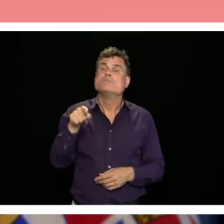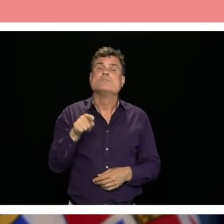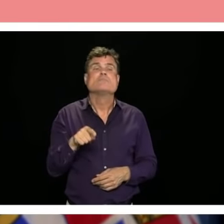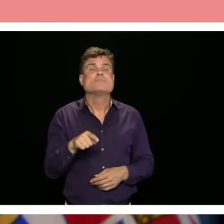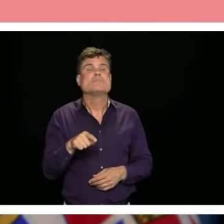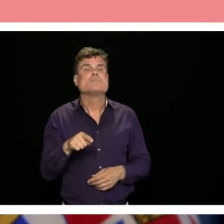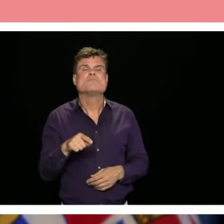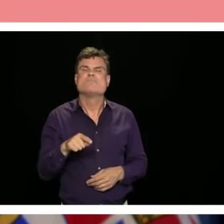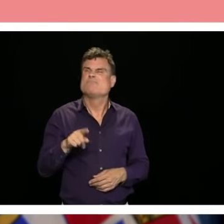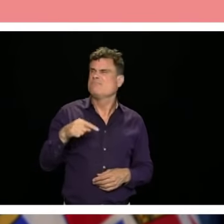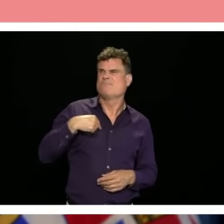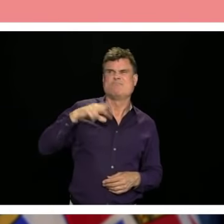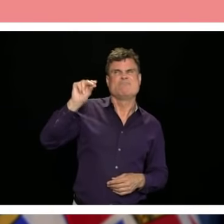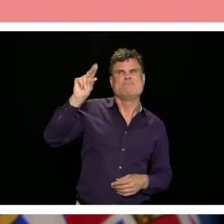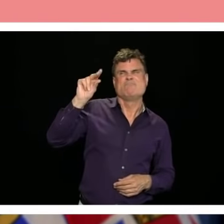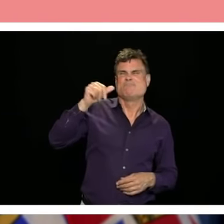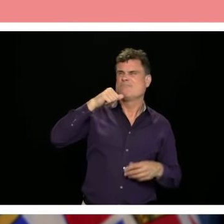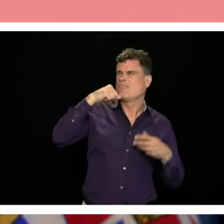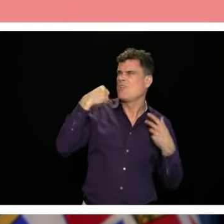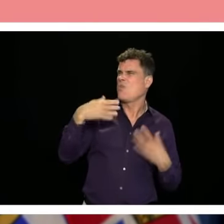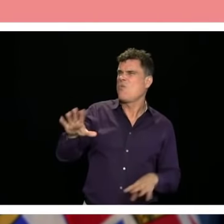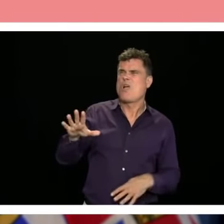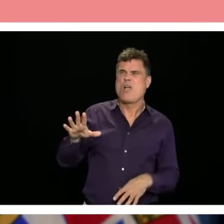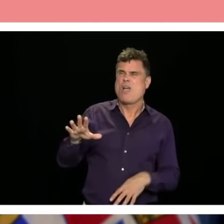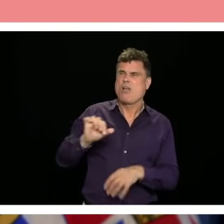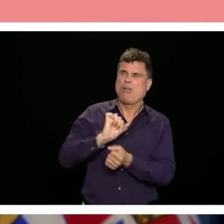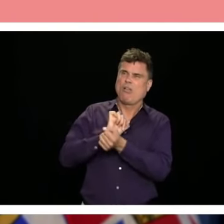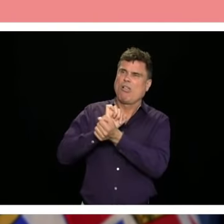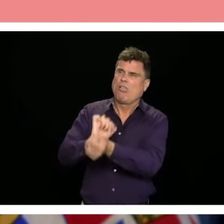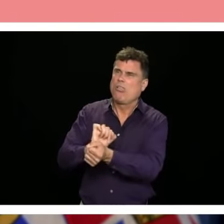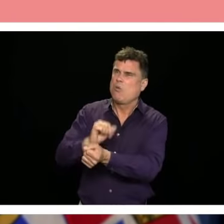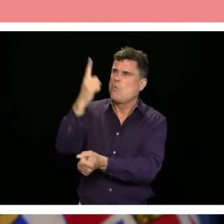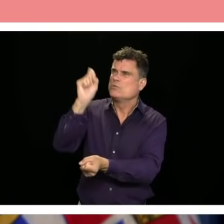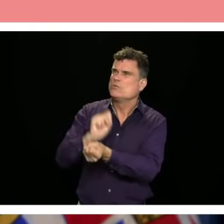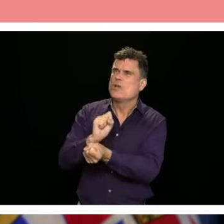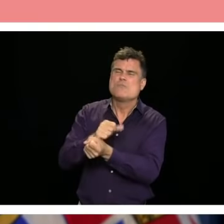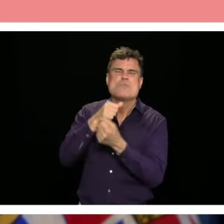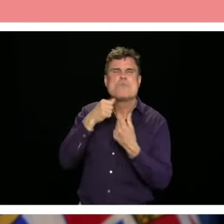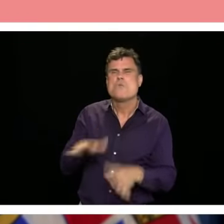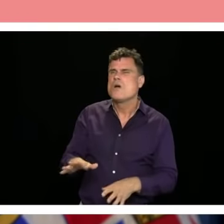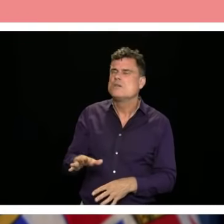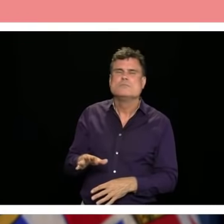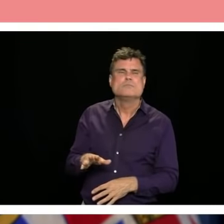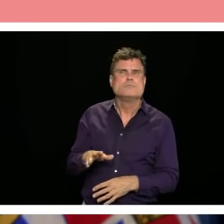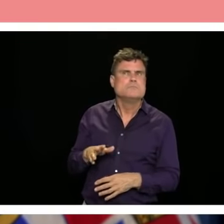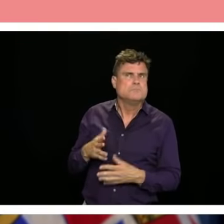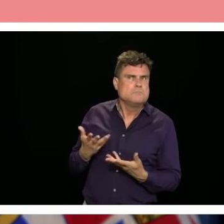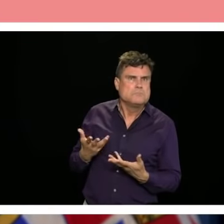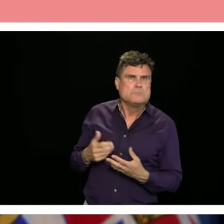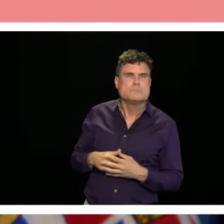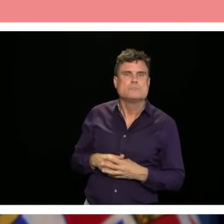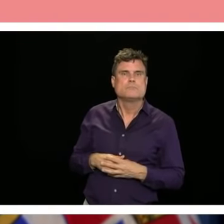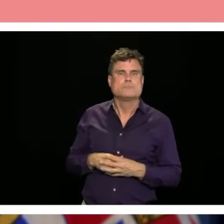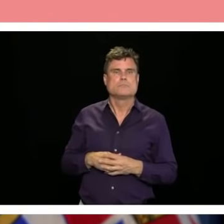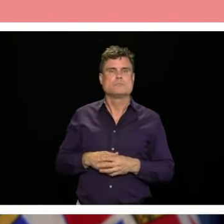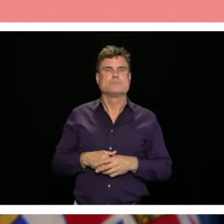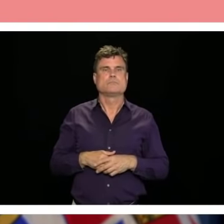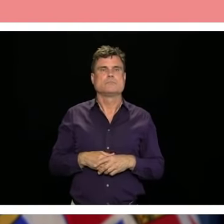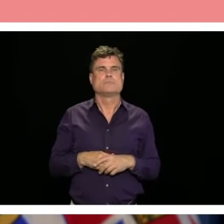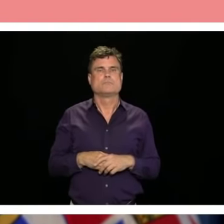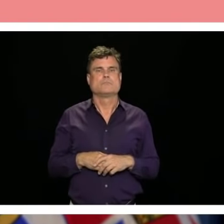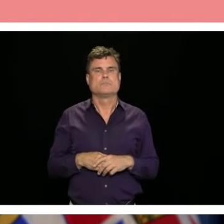Just wondering, other jurisdictions have indicated an intention towards this but haven't managed it. Why is